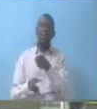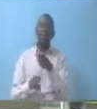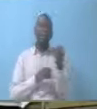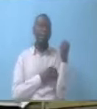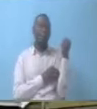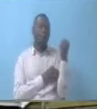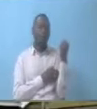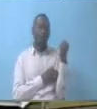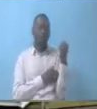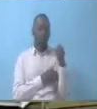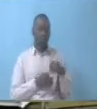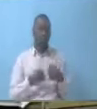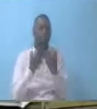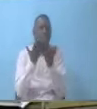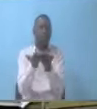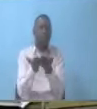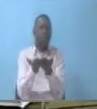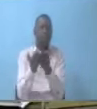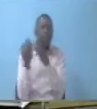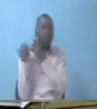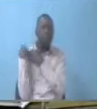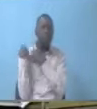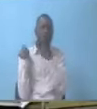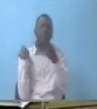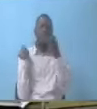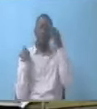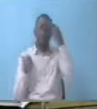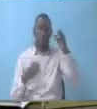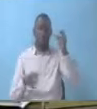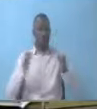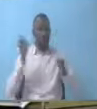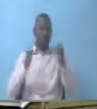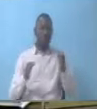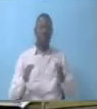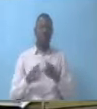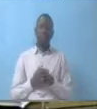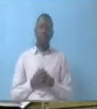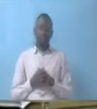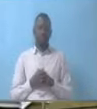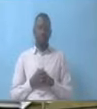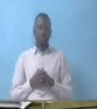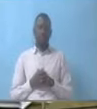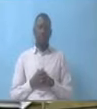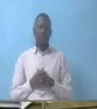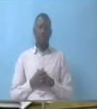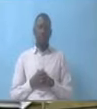Because I remember from the top of my head, when